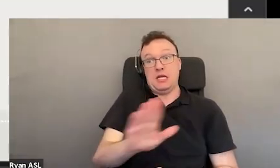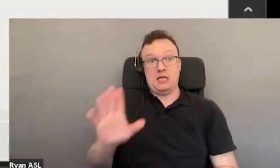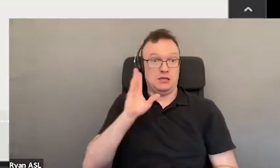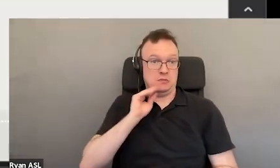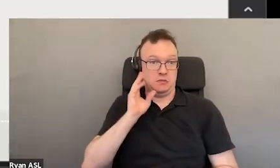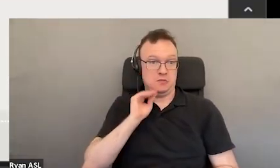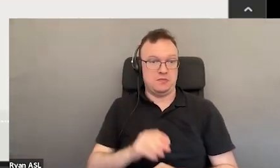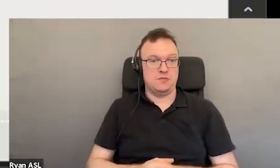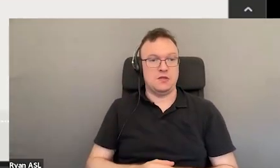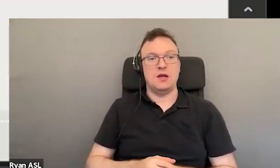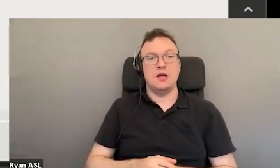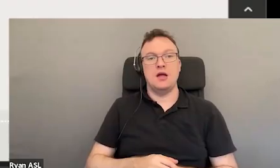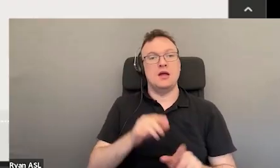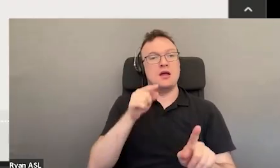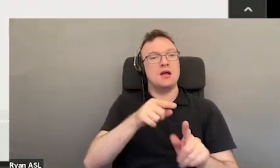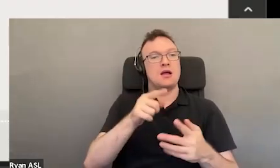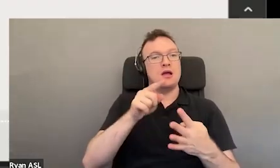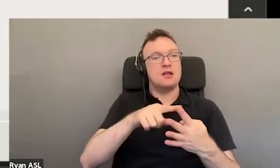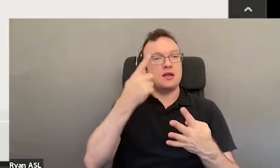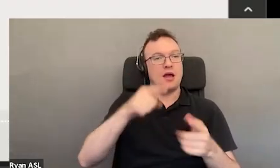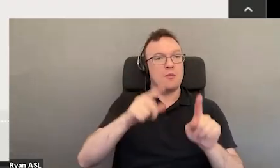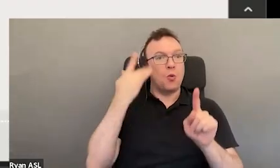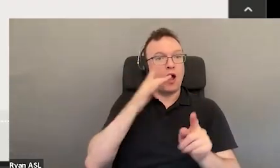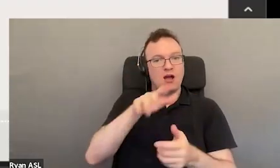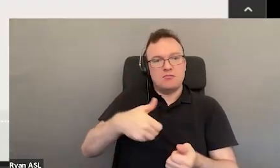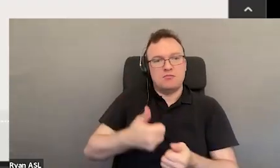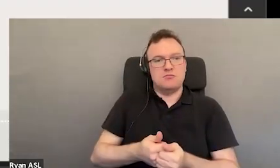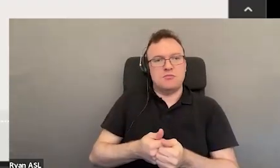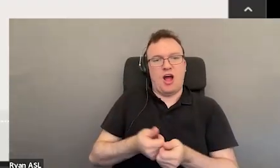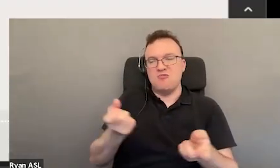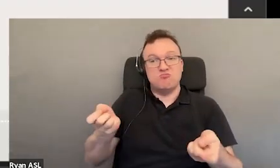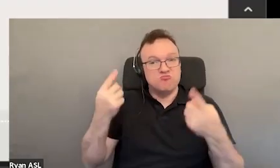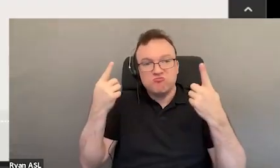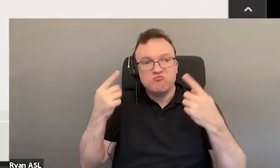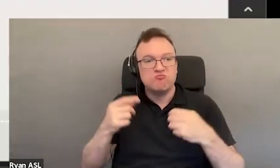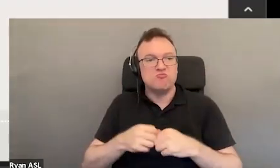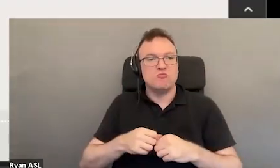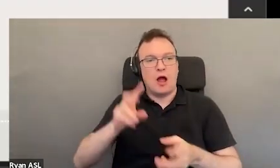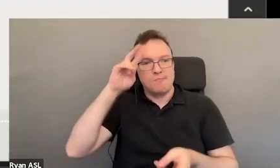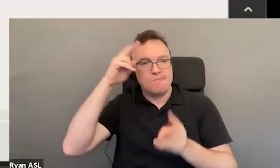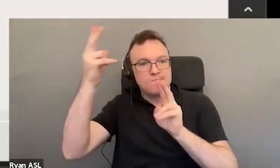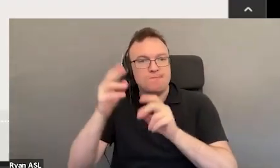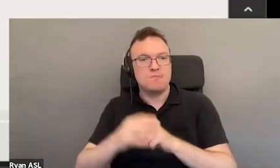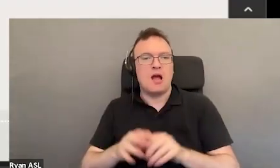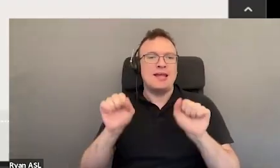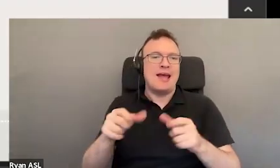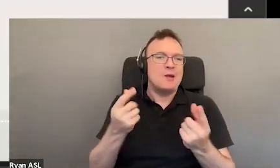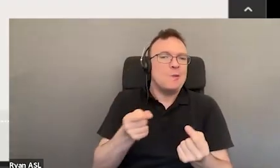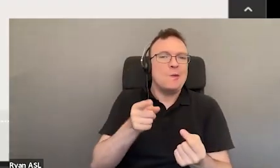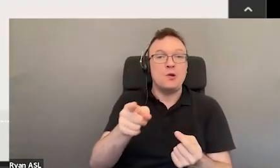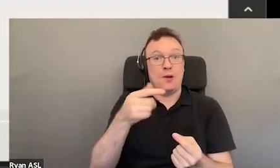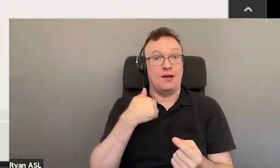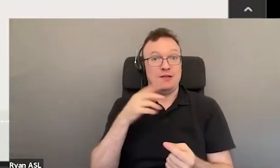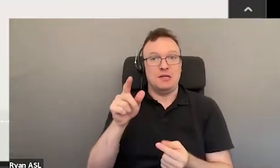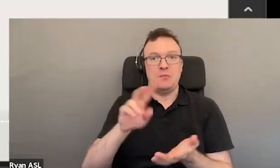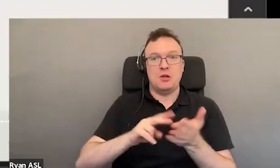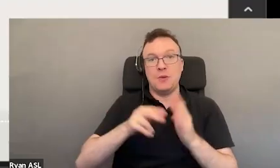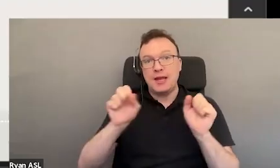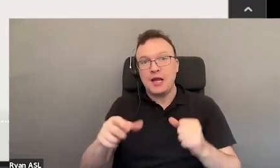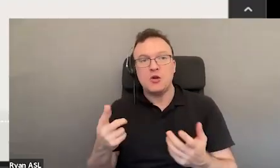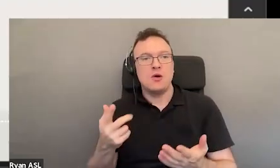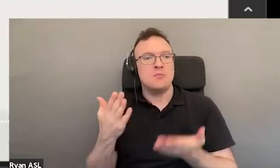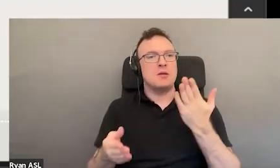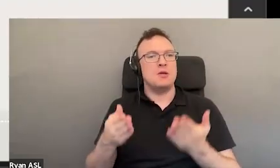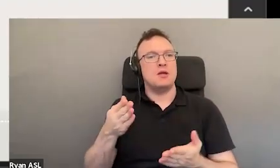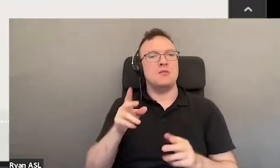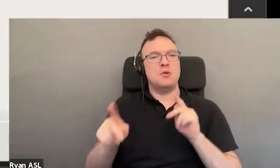lack of understanding or misconceptions about what a person with a disability can do. So for example, there may be a concept that